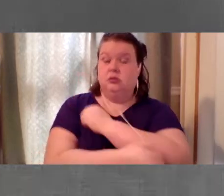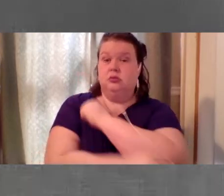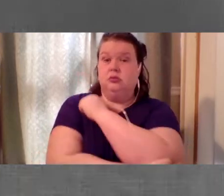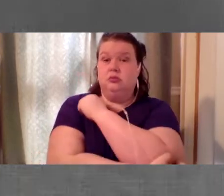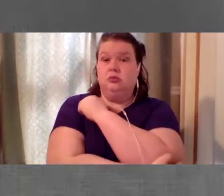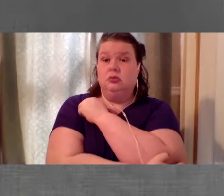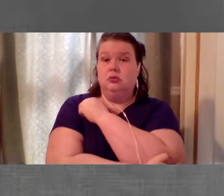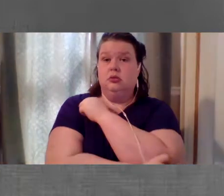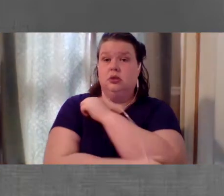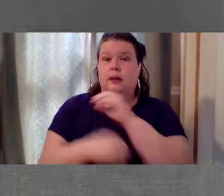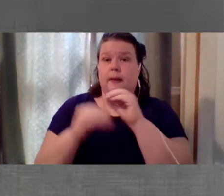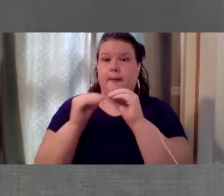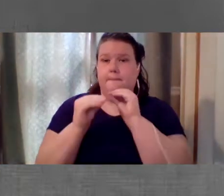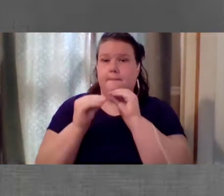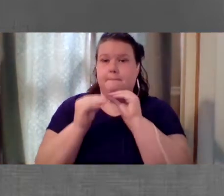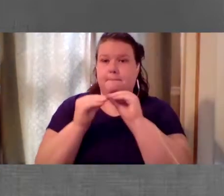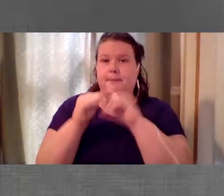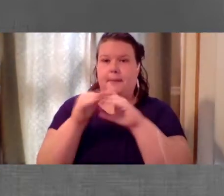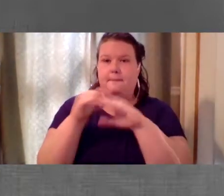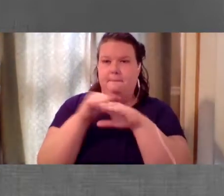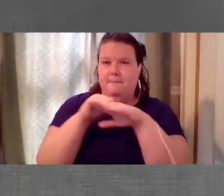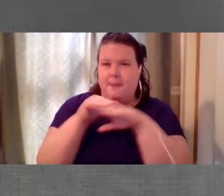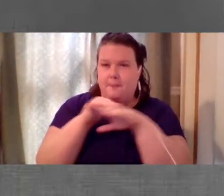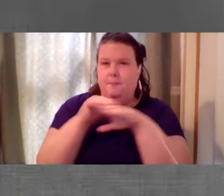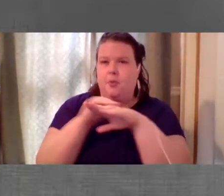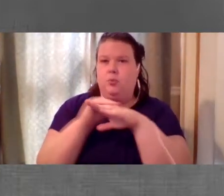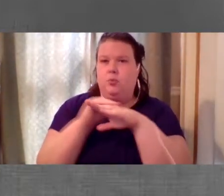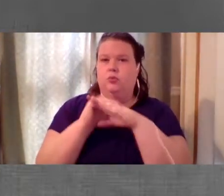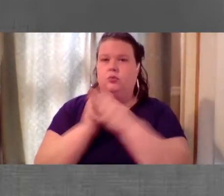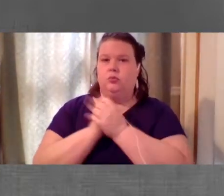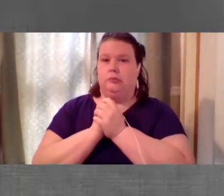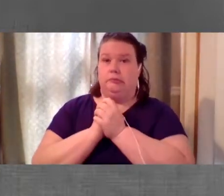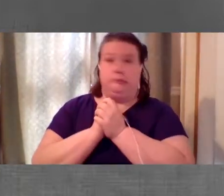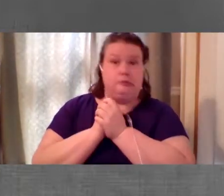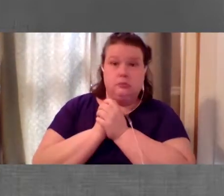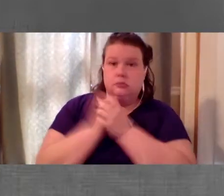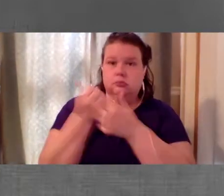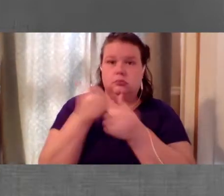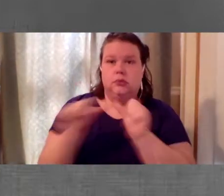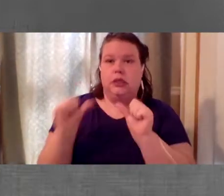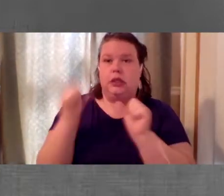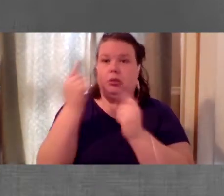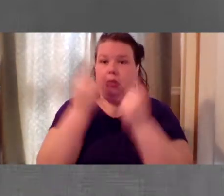minimal? Are we any kind of thoughts on?